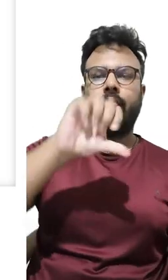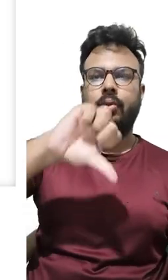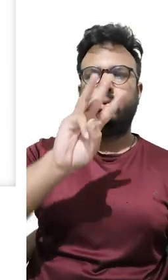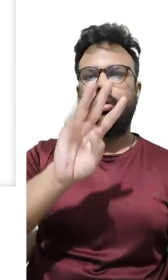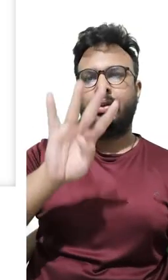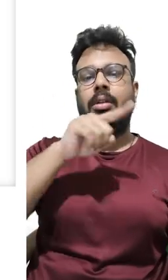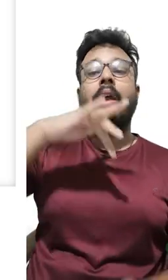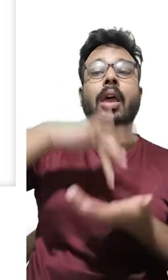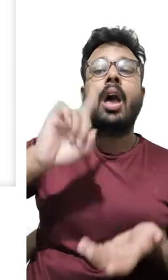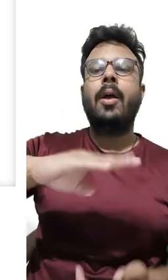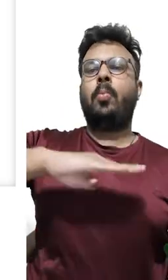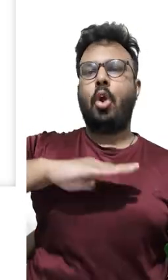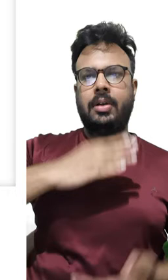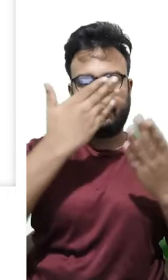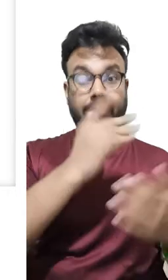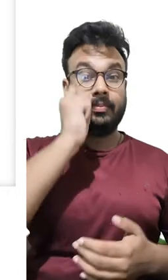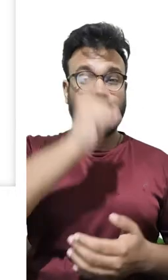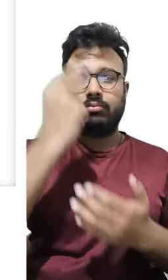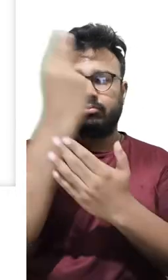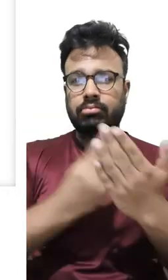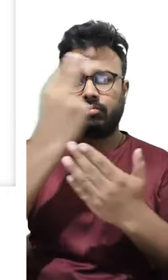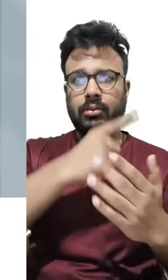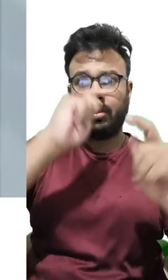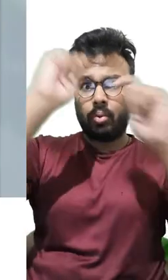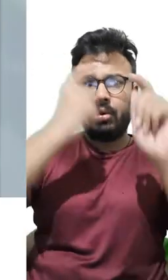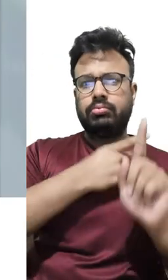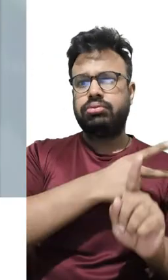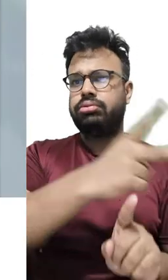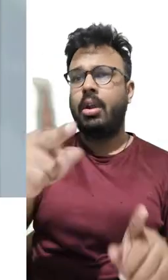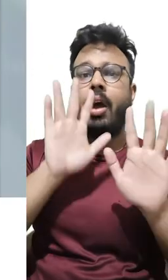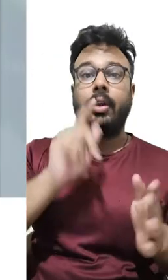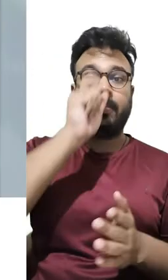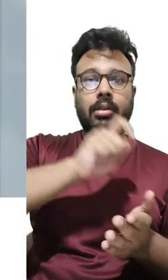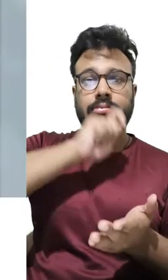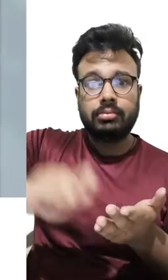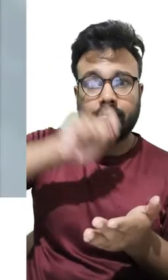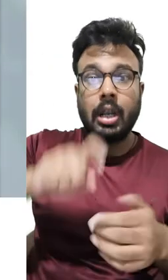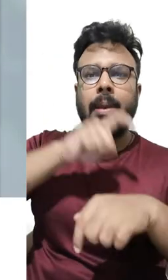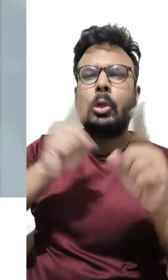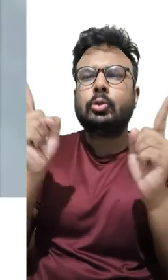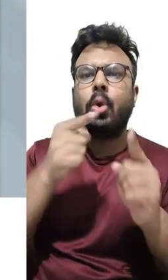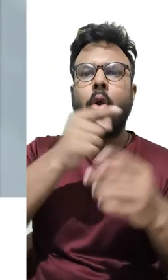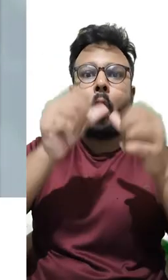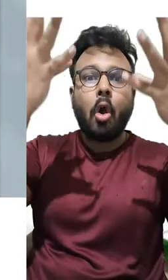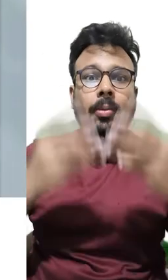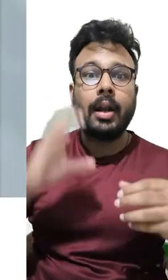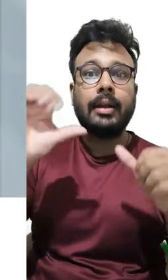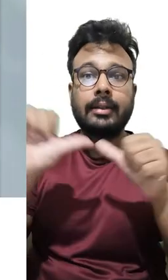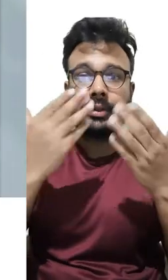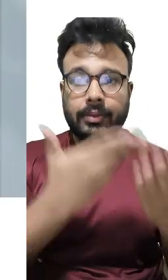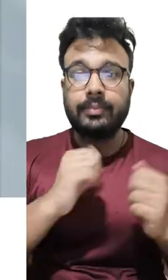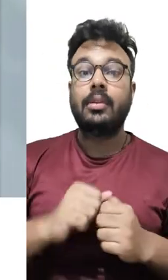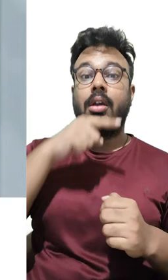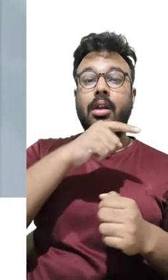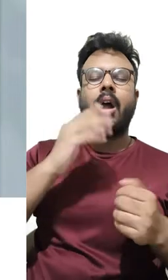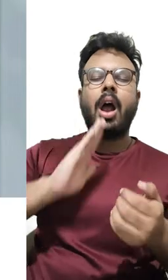painted by Bupen Kakkar in 1965. Bupen was born in Maharashtra in 1934. He was